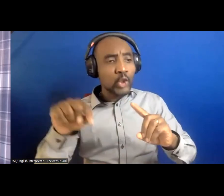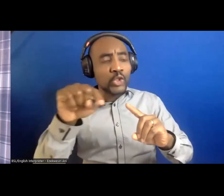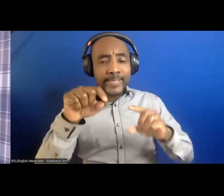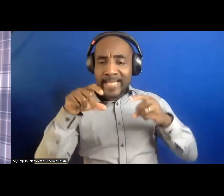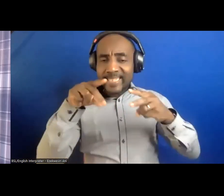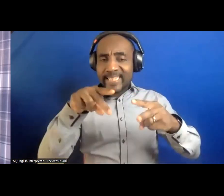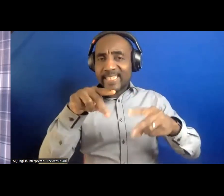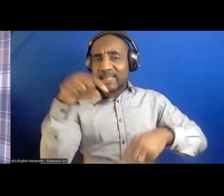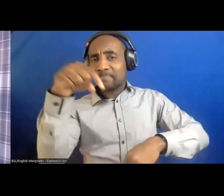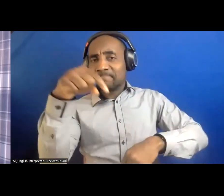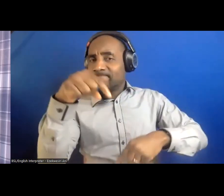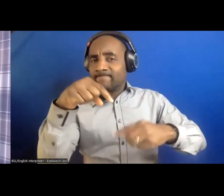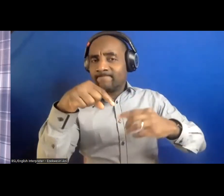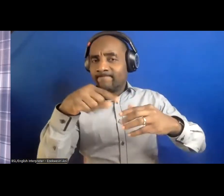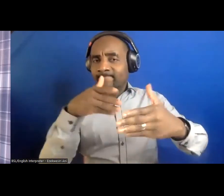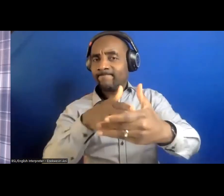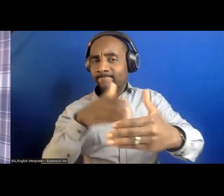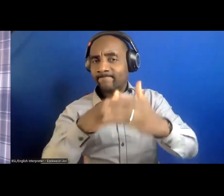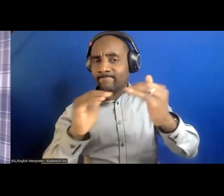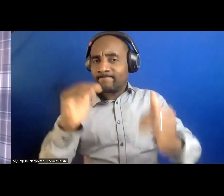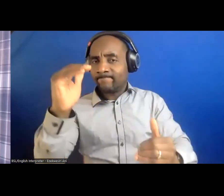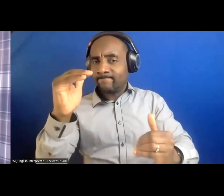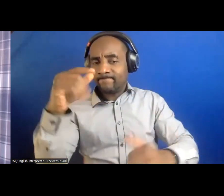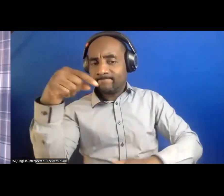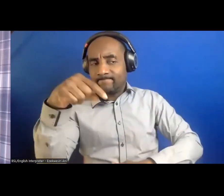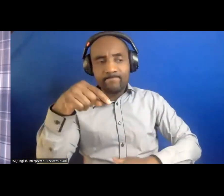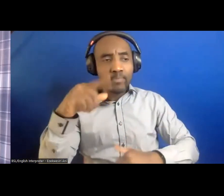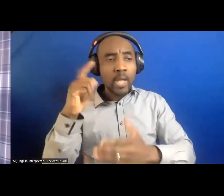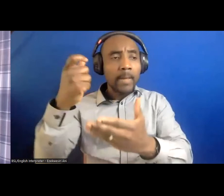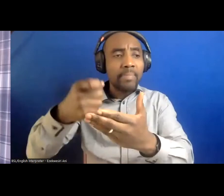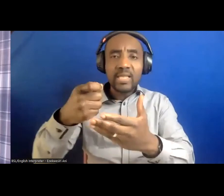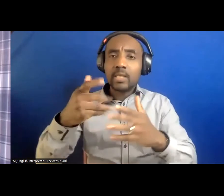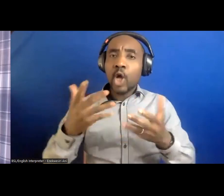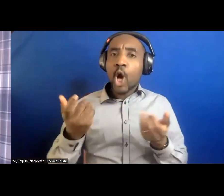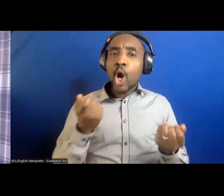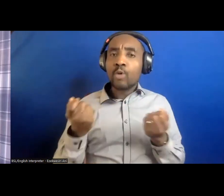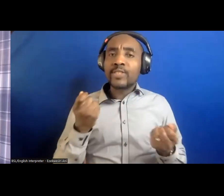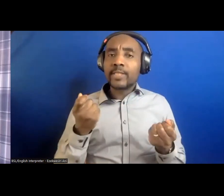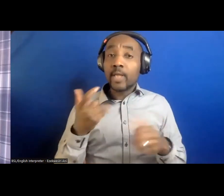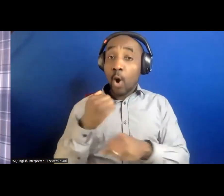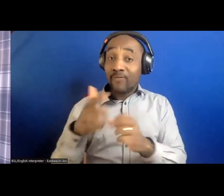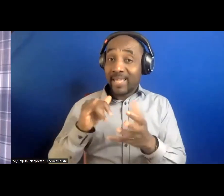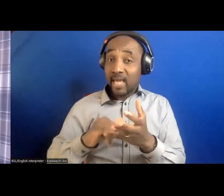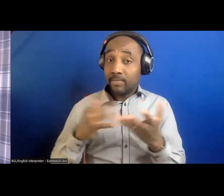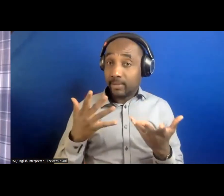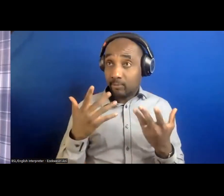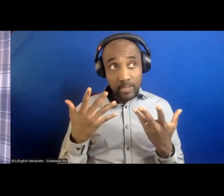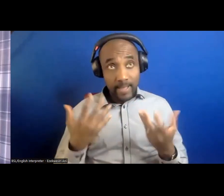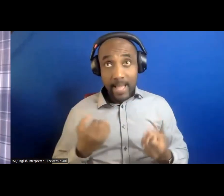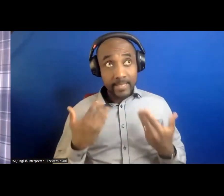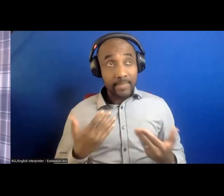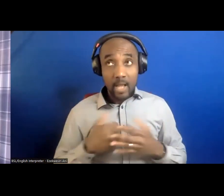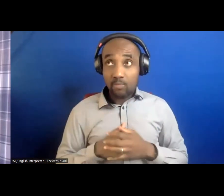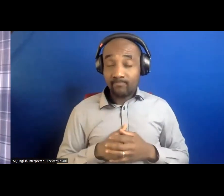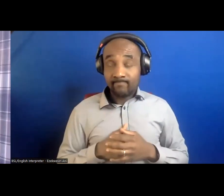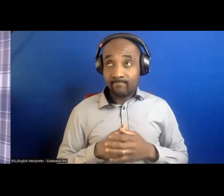exist, the reason that the bidding, hosting, and legacy of major games, and as we now acknowledge and